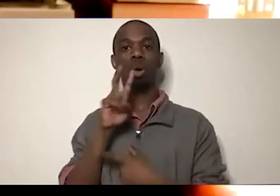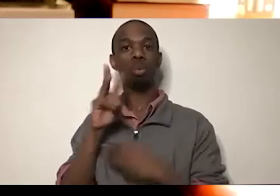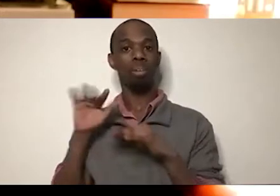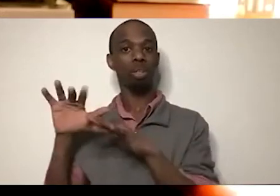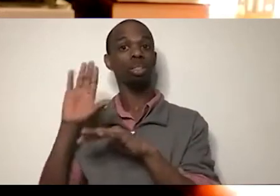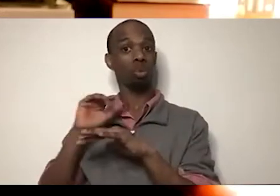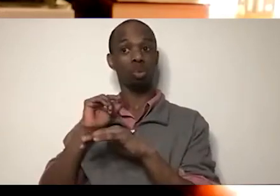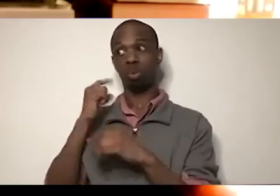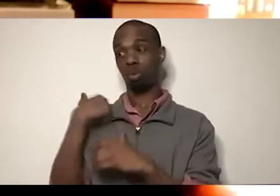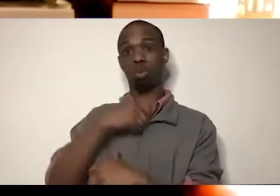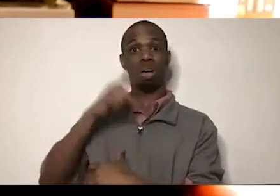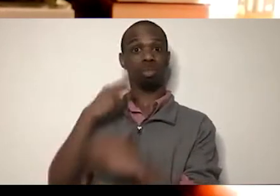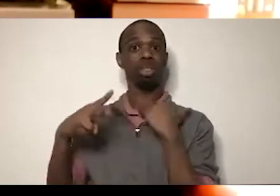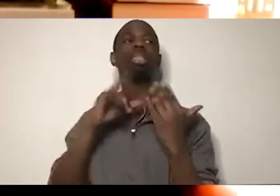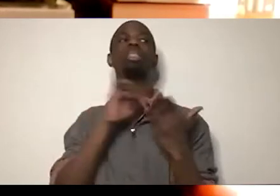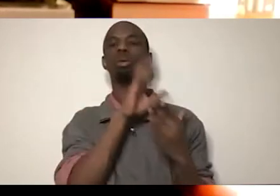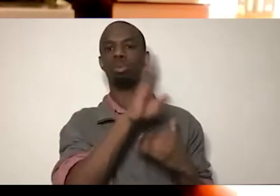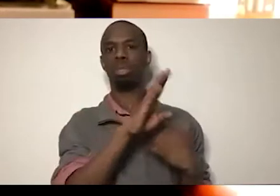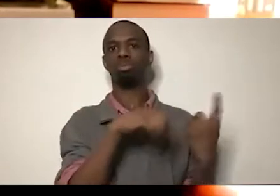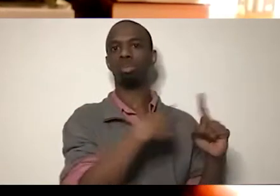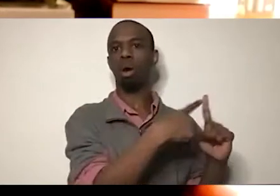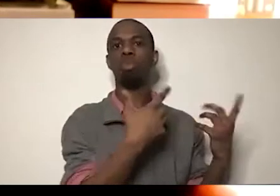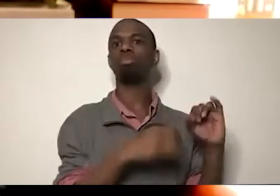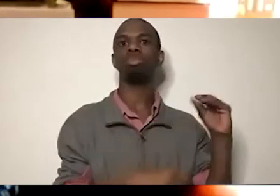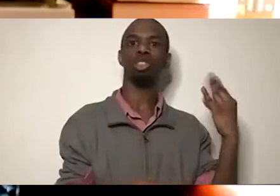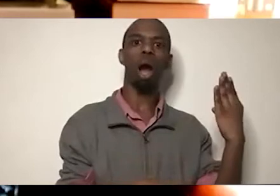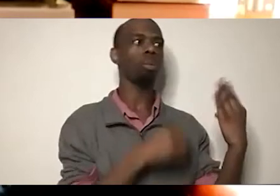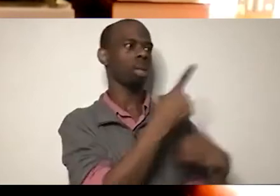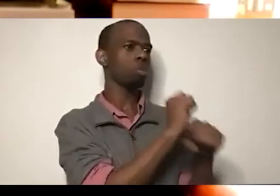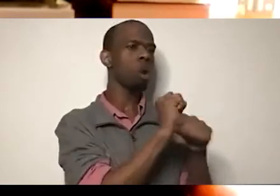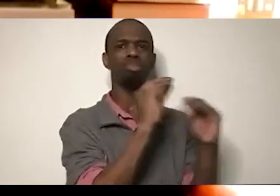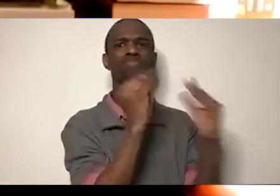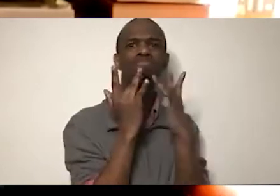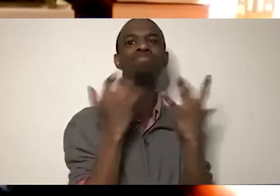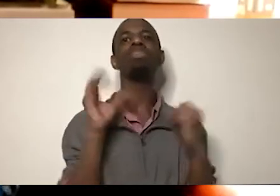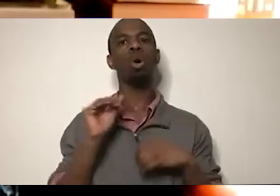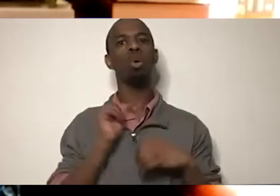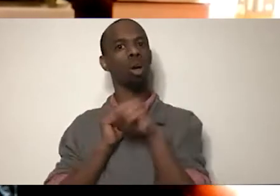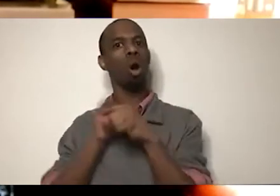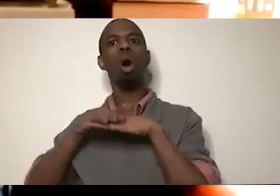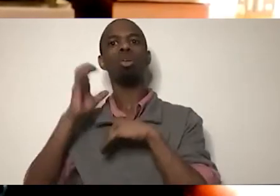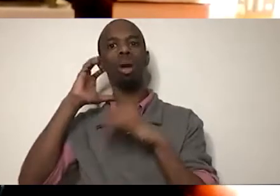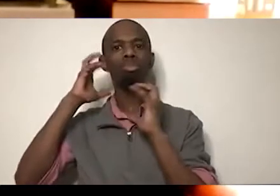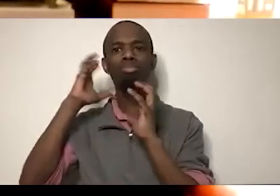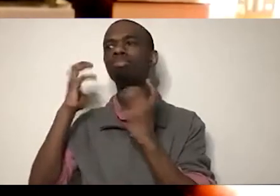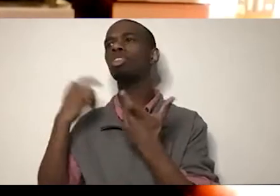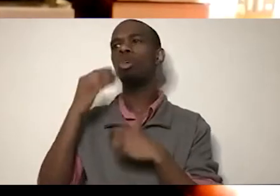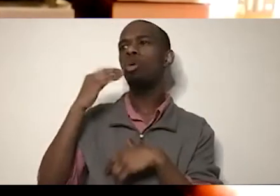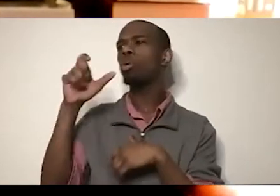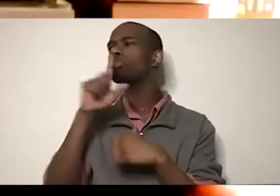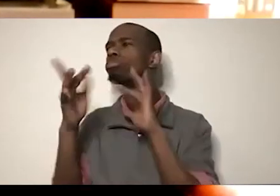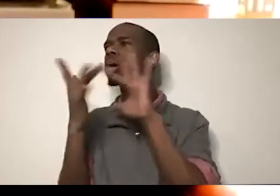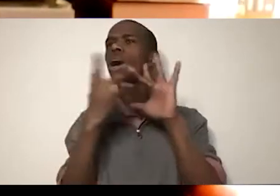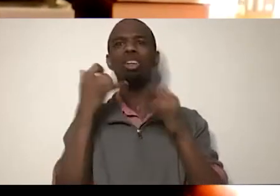on radio and all these call-in shows, and we told people to go downtown and go to the Department of Environmental